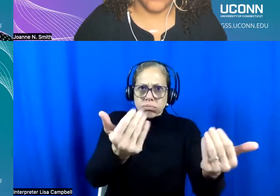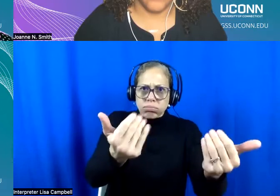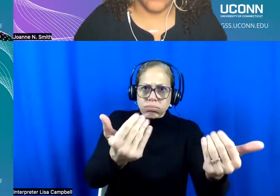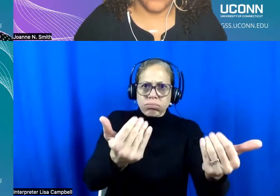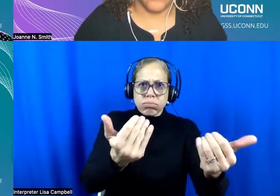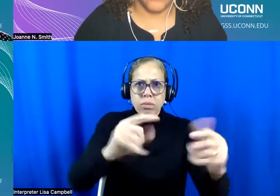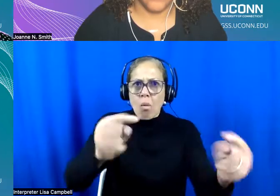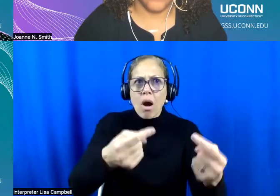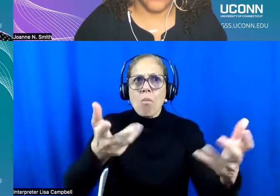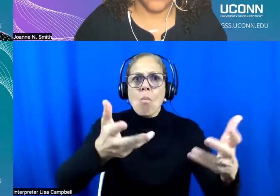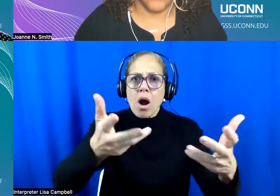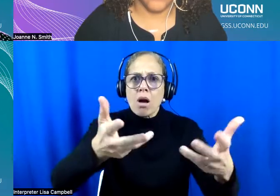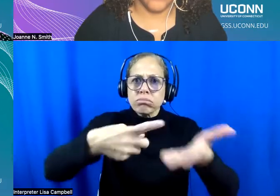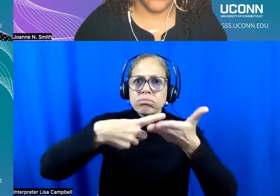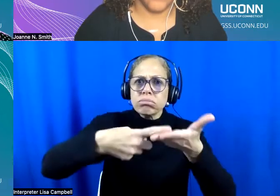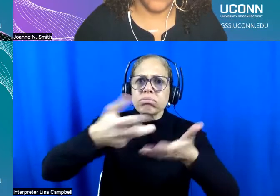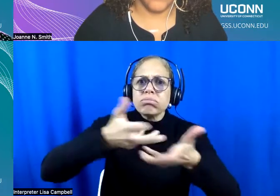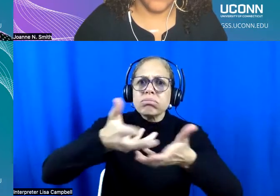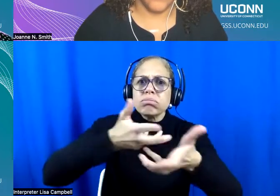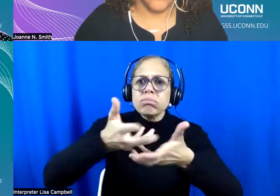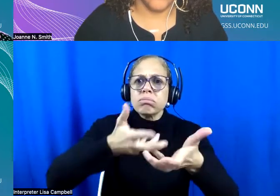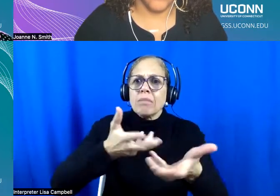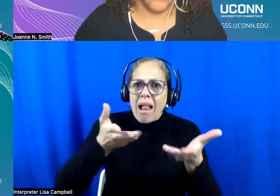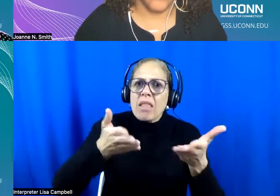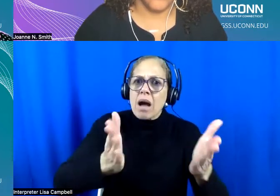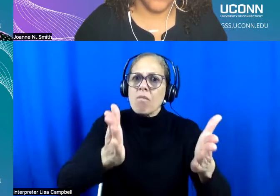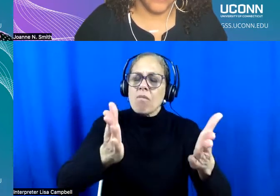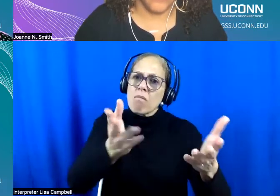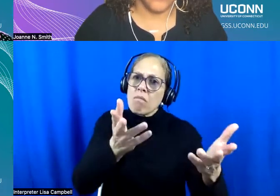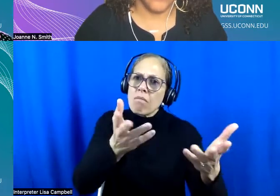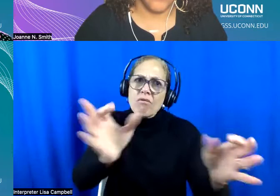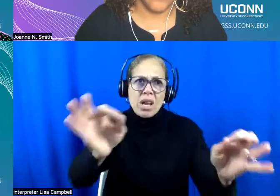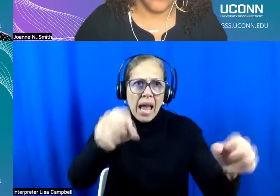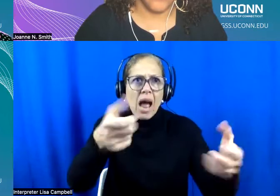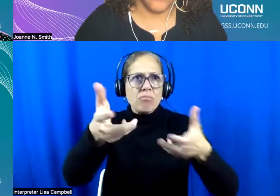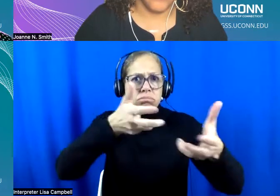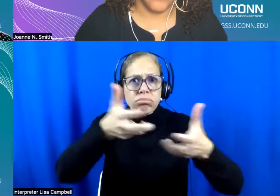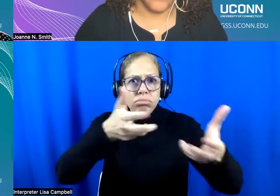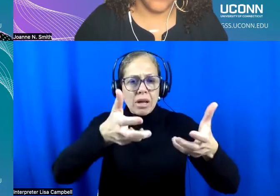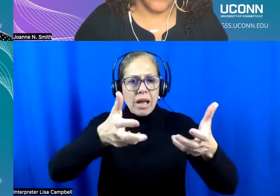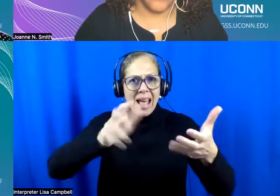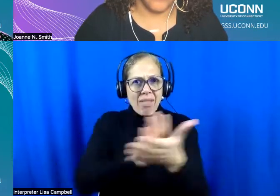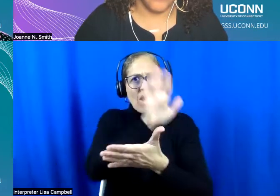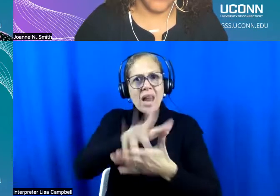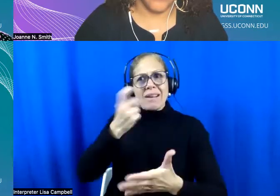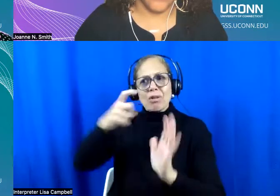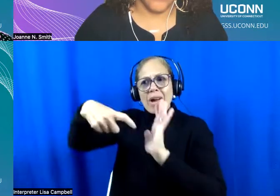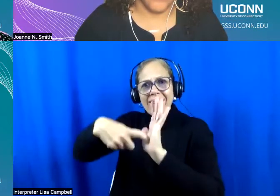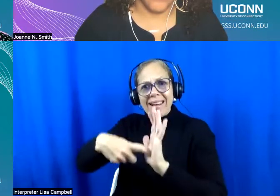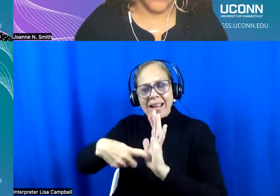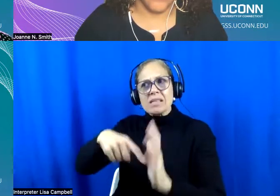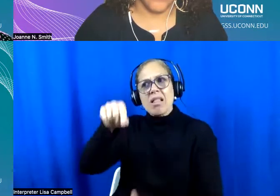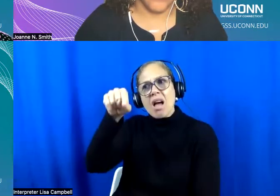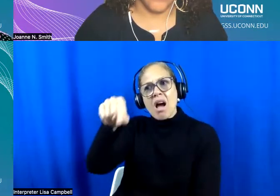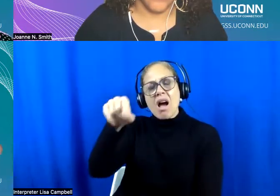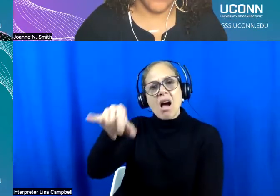harm that they have experienced, and that the college, the institution, recognizes that this is part